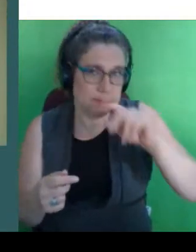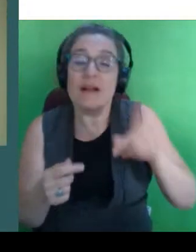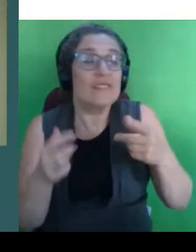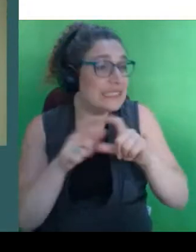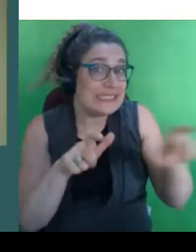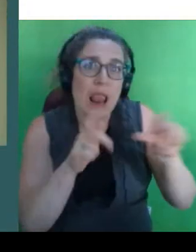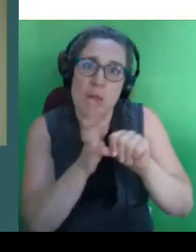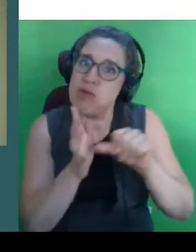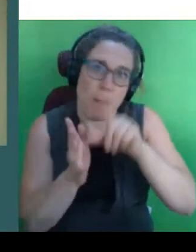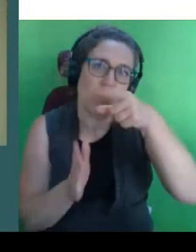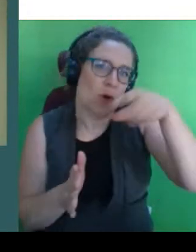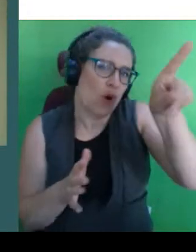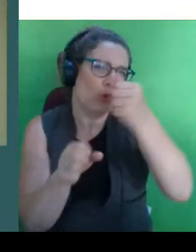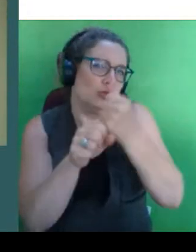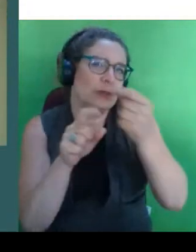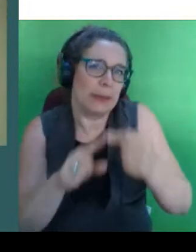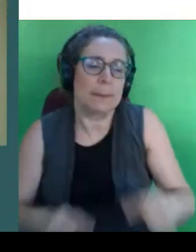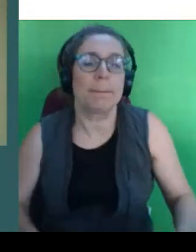Thank you.